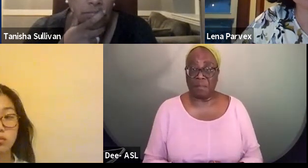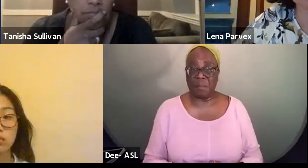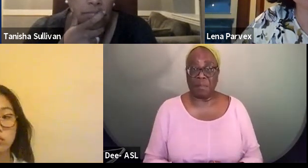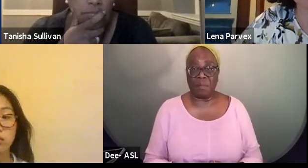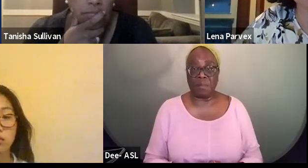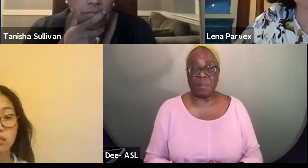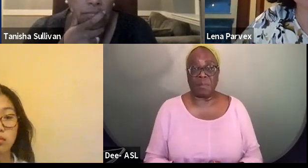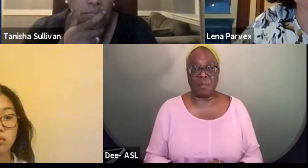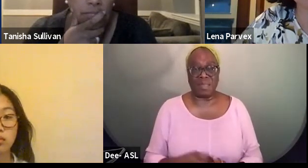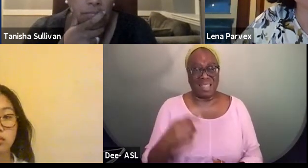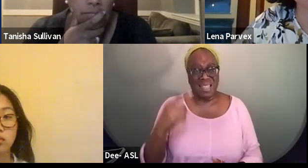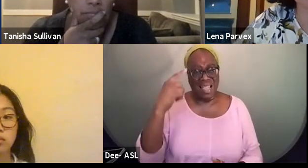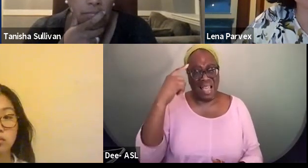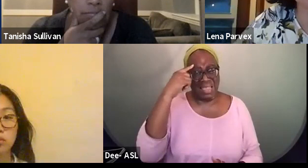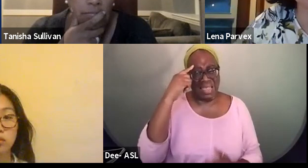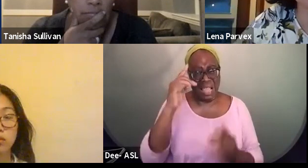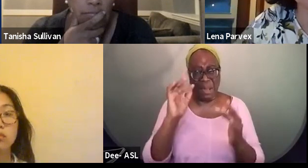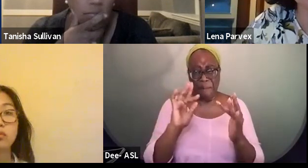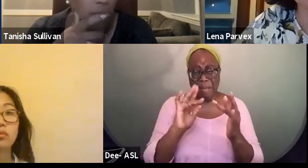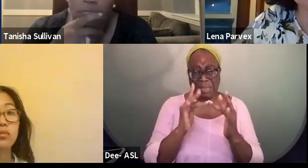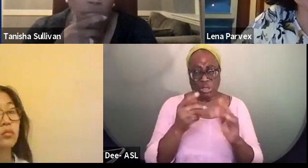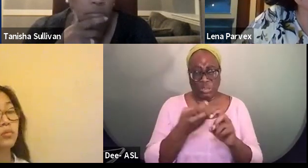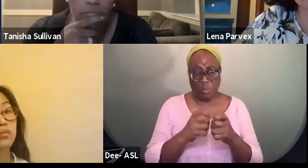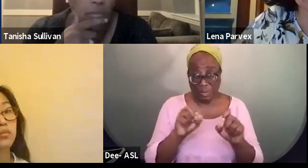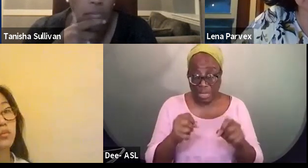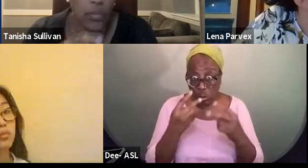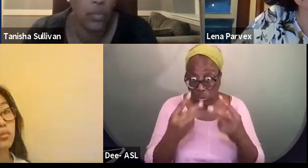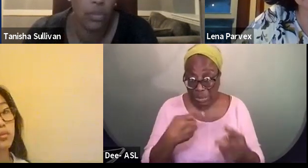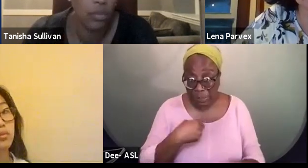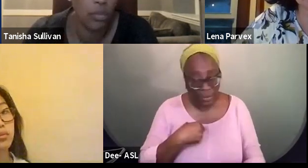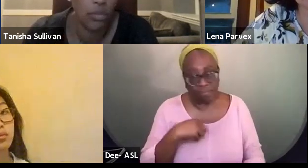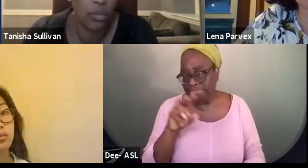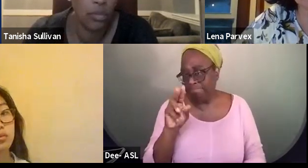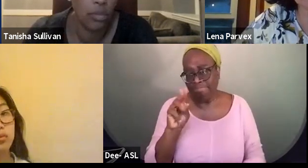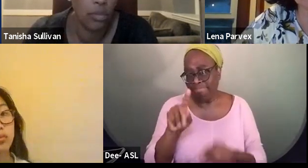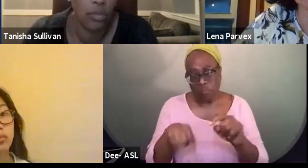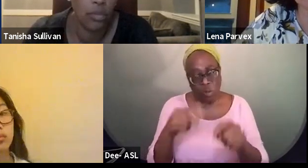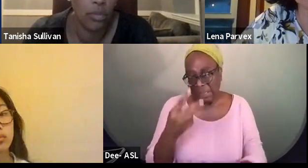Hi, sorry, I think my internet glitched out for a second. Can you see me? Yeah, no, we can't see you.